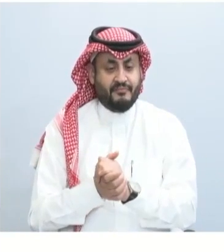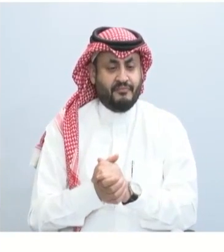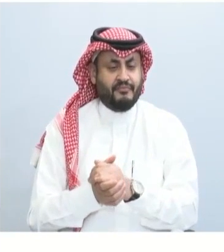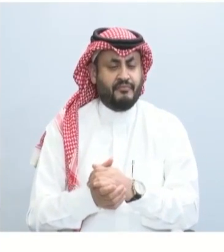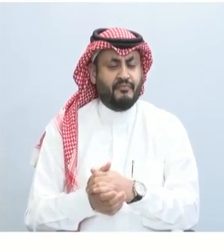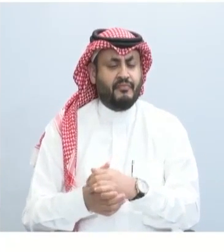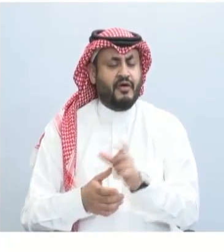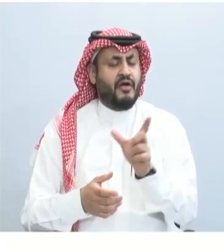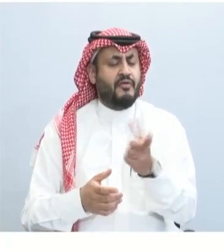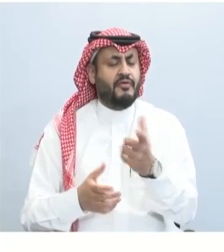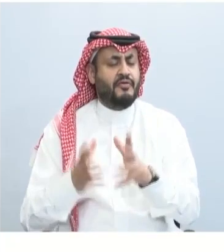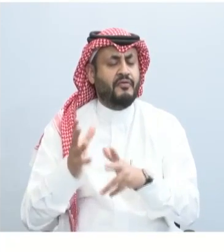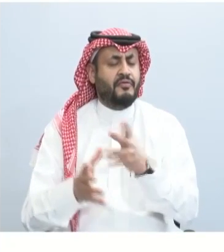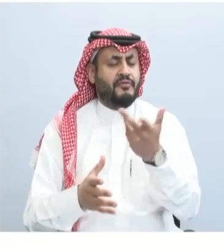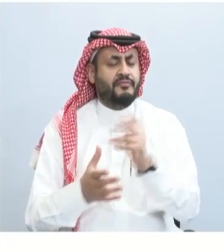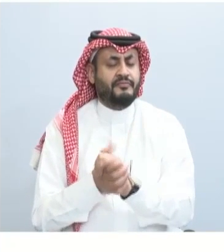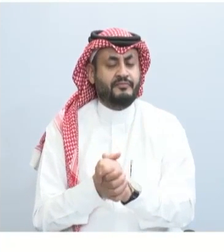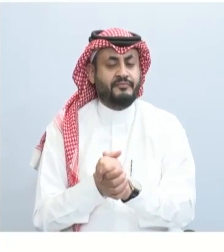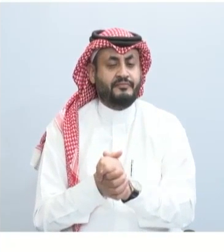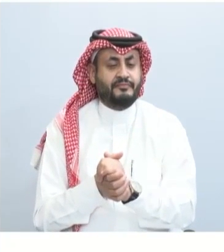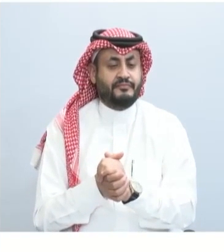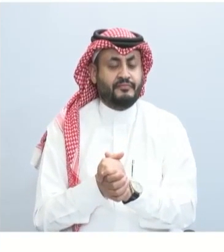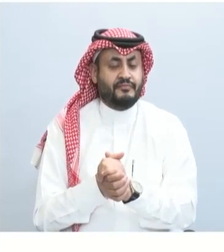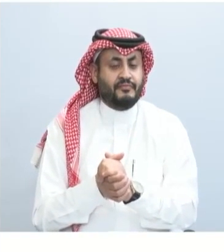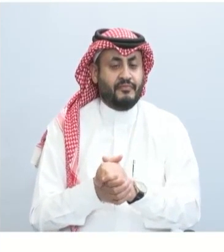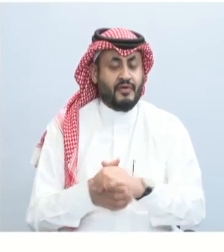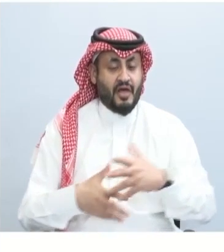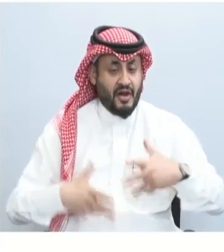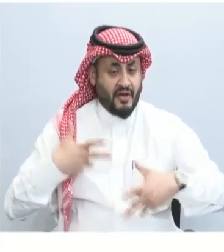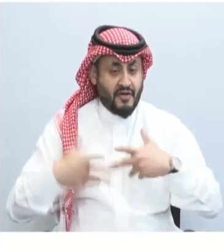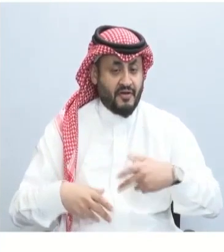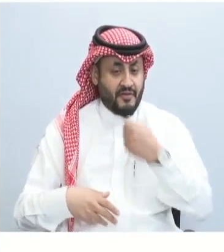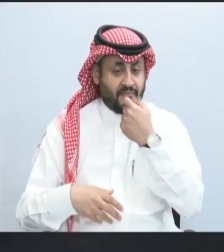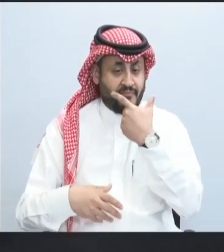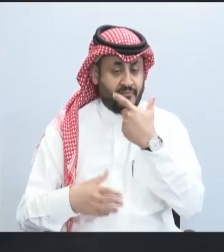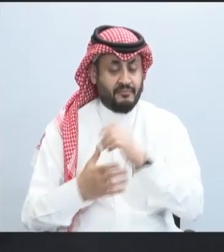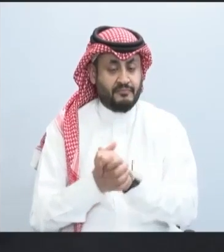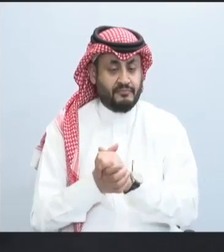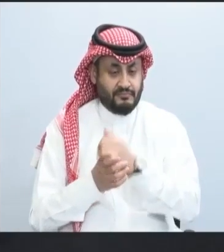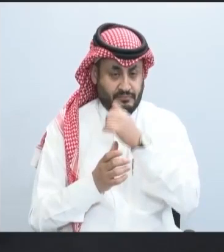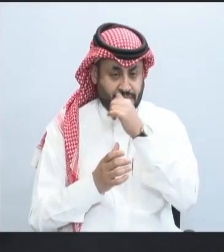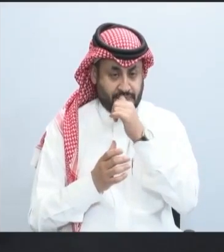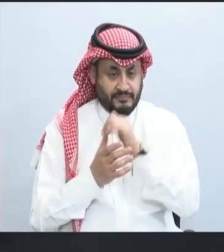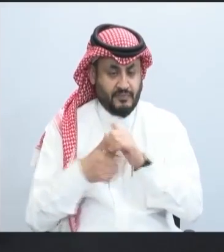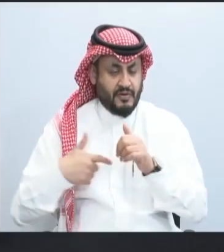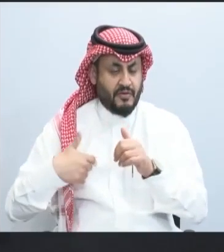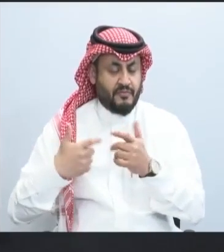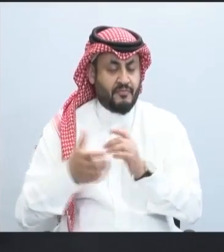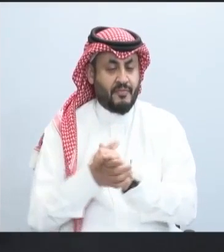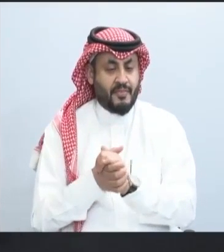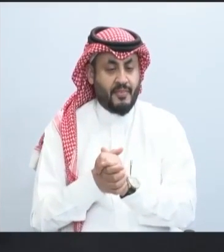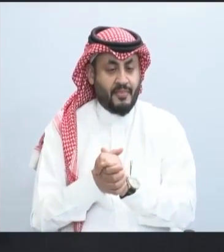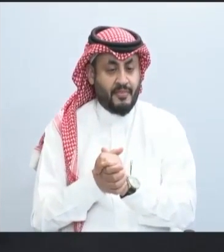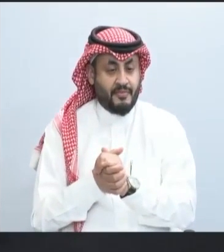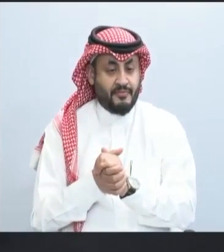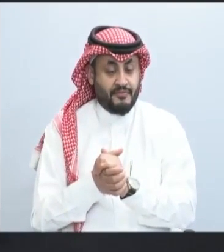do you call this story? When you hear a story that made you laugh and made you smile, what do you call it? You would call